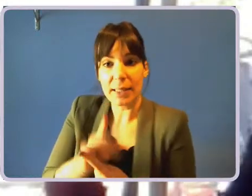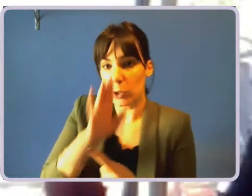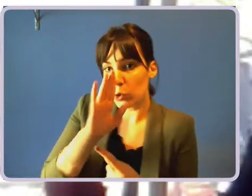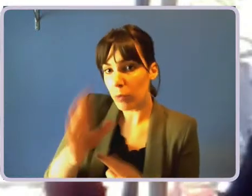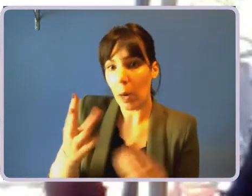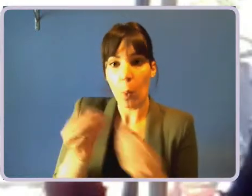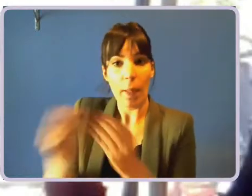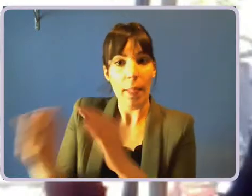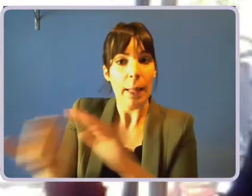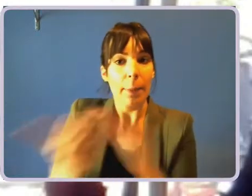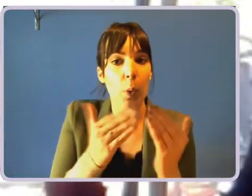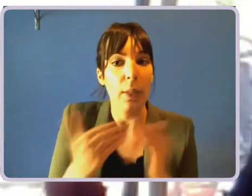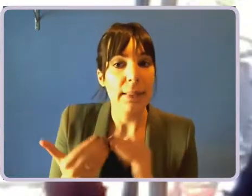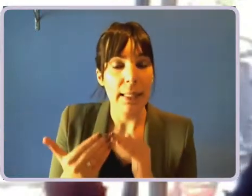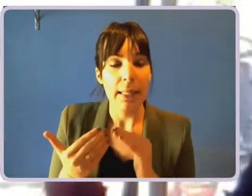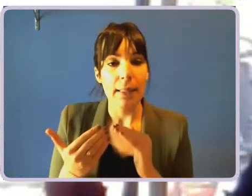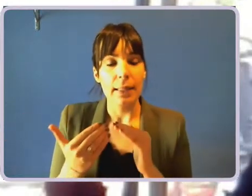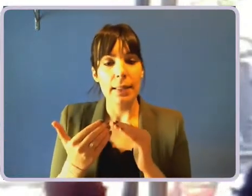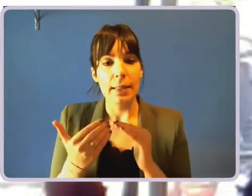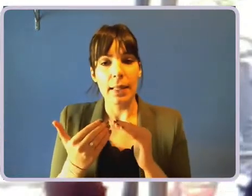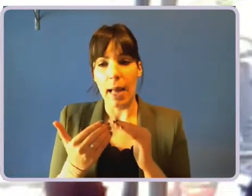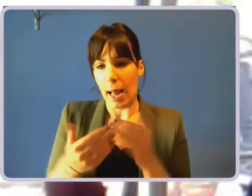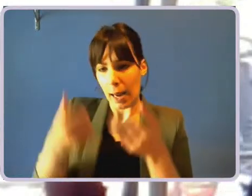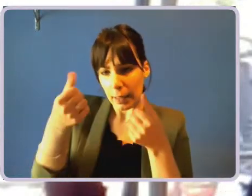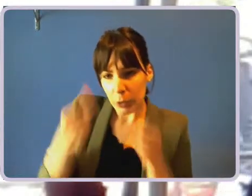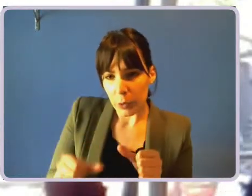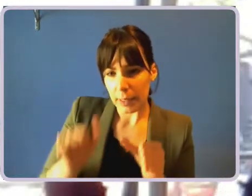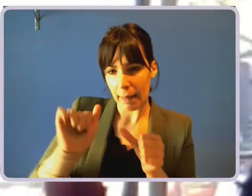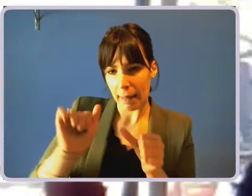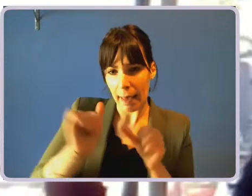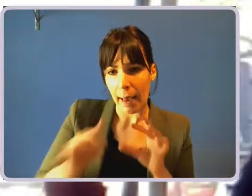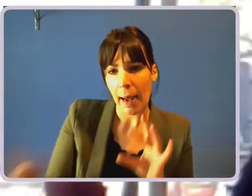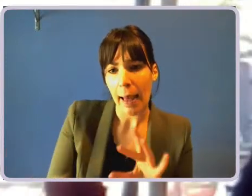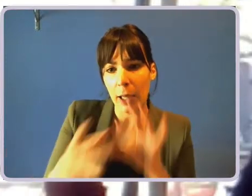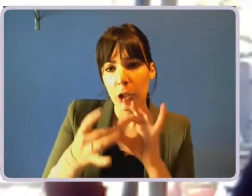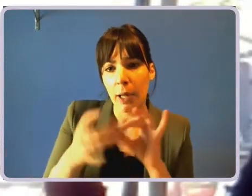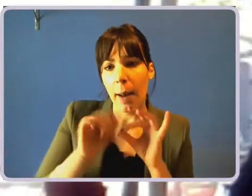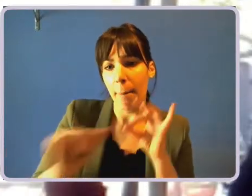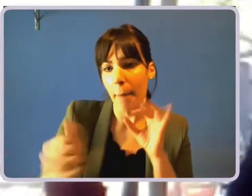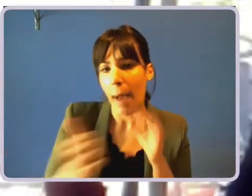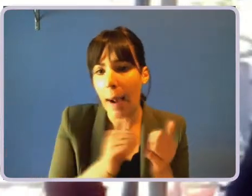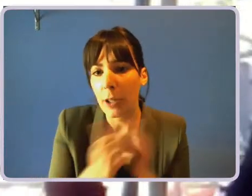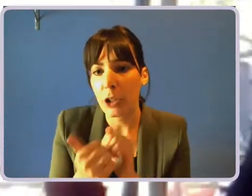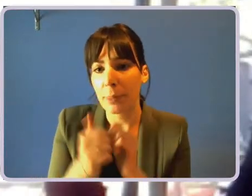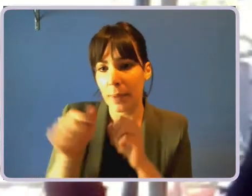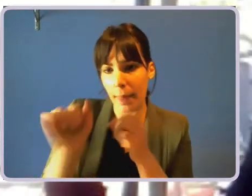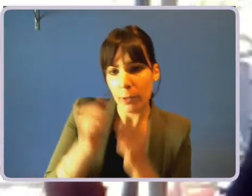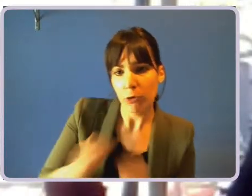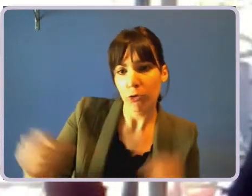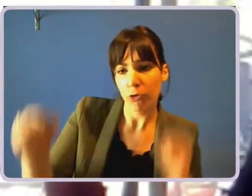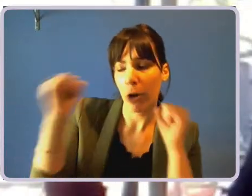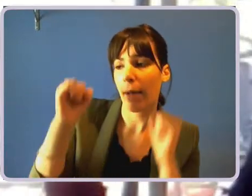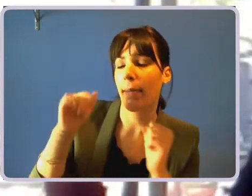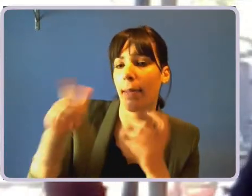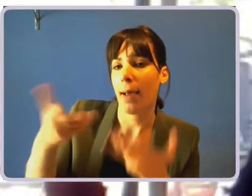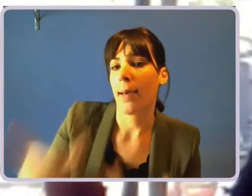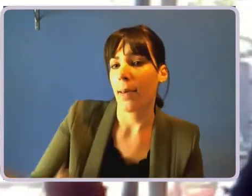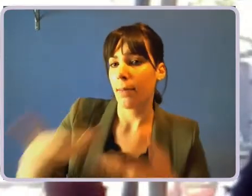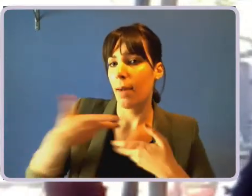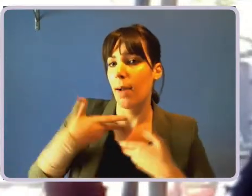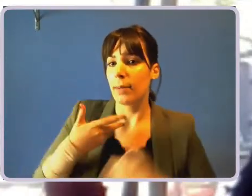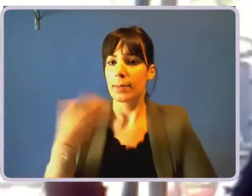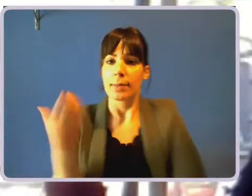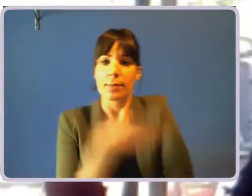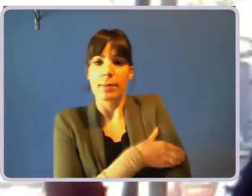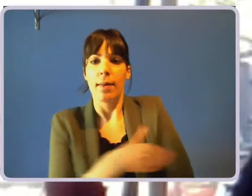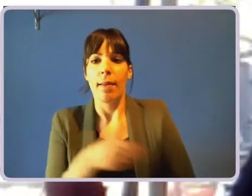and leveraging off those strengths and connections and partnerships enabled us to use them to do a lot of